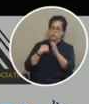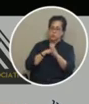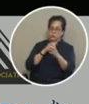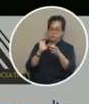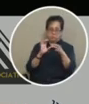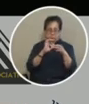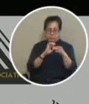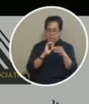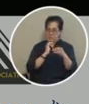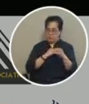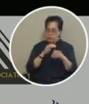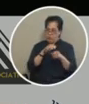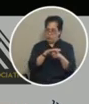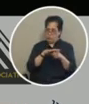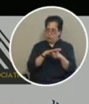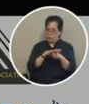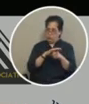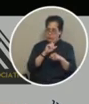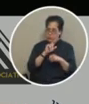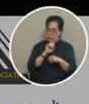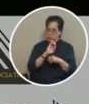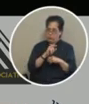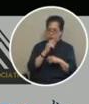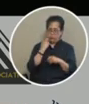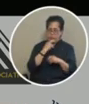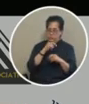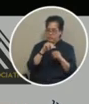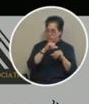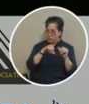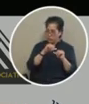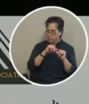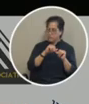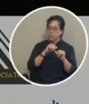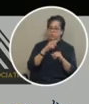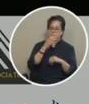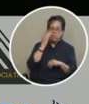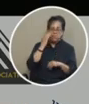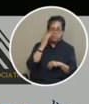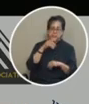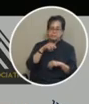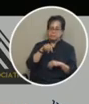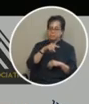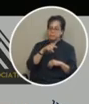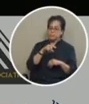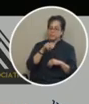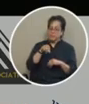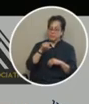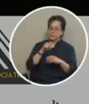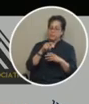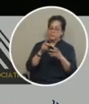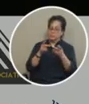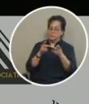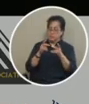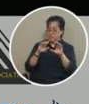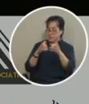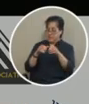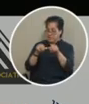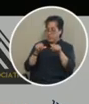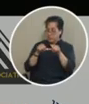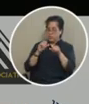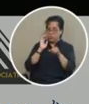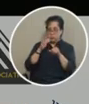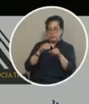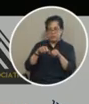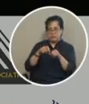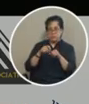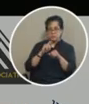to our local restaurant association, because we do know that this is a sector that's also going to be significantly